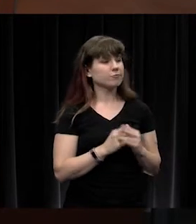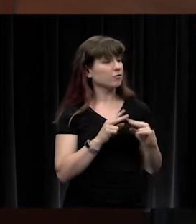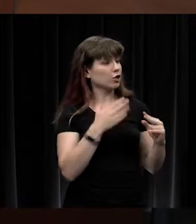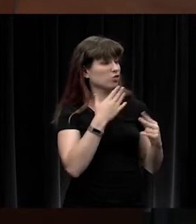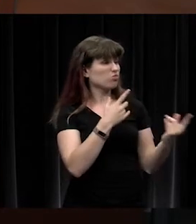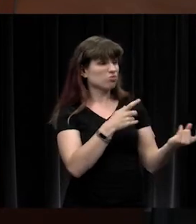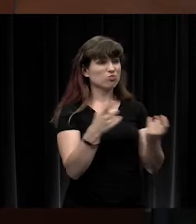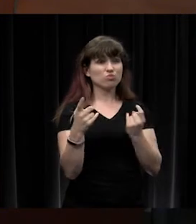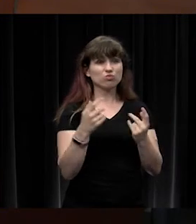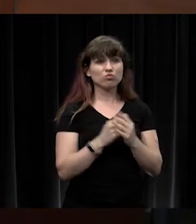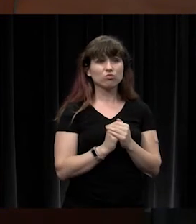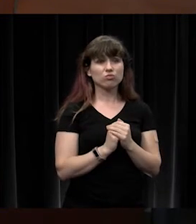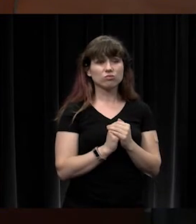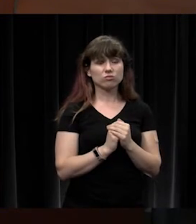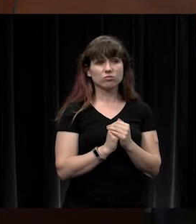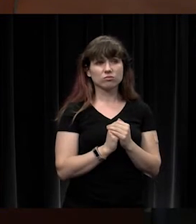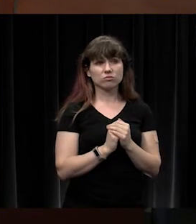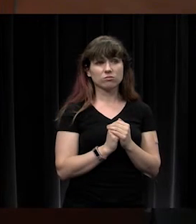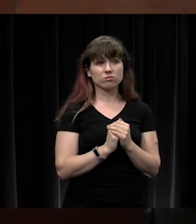questions?